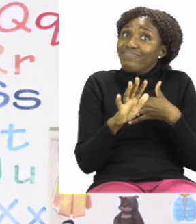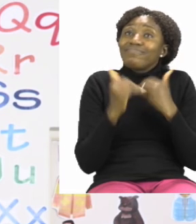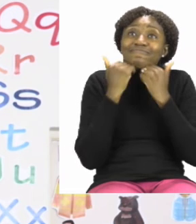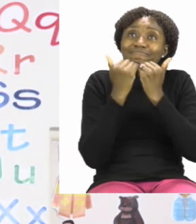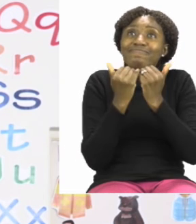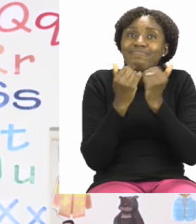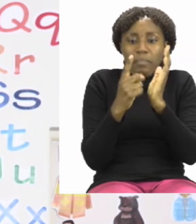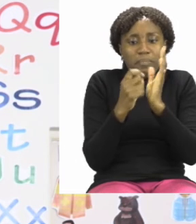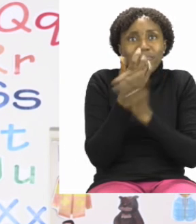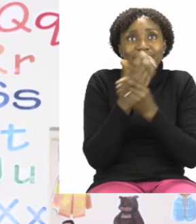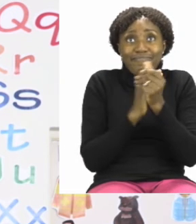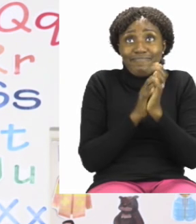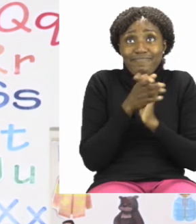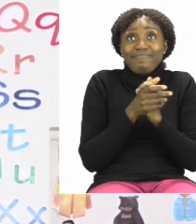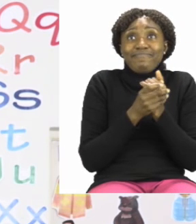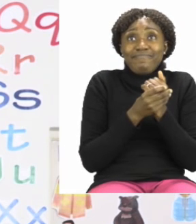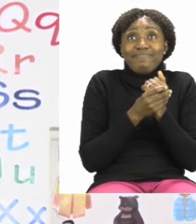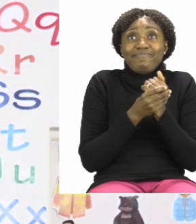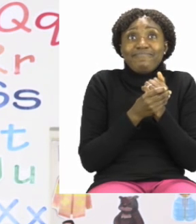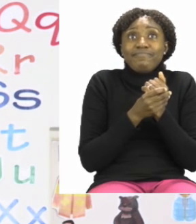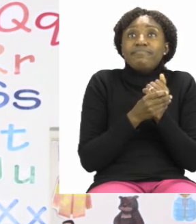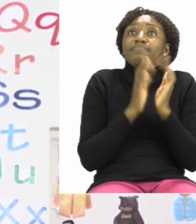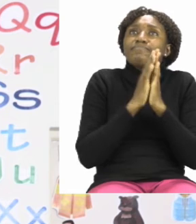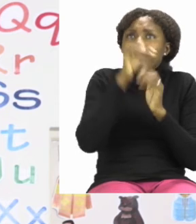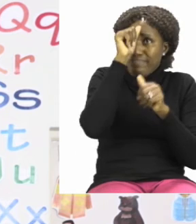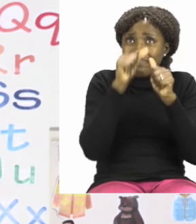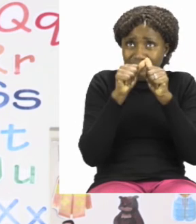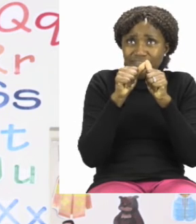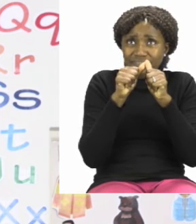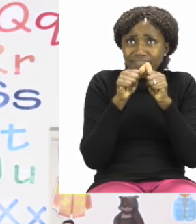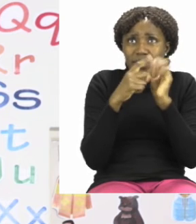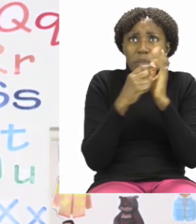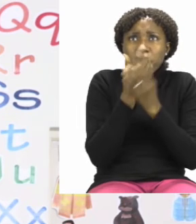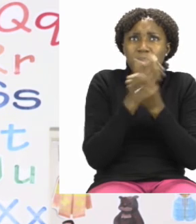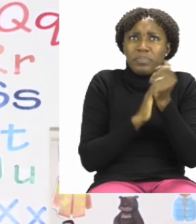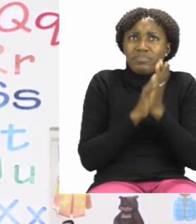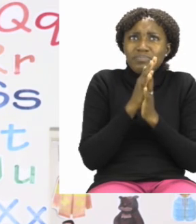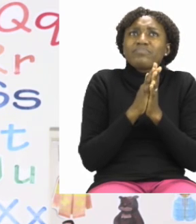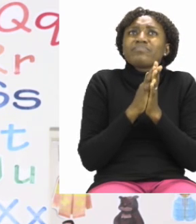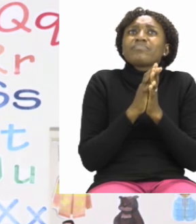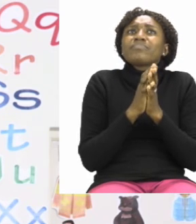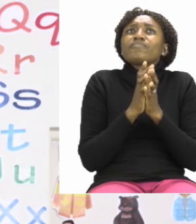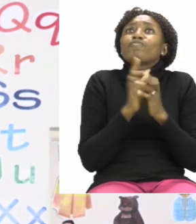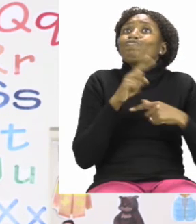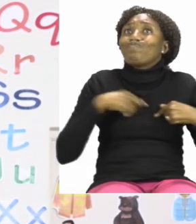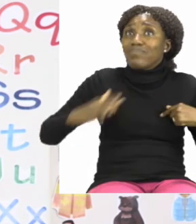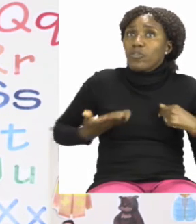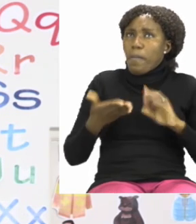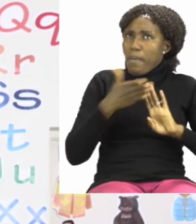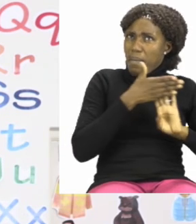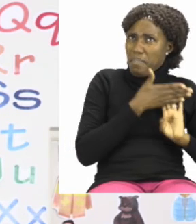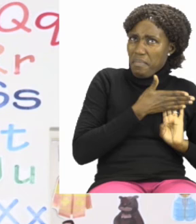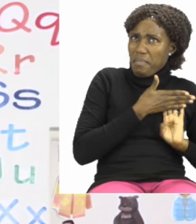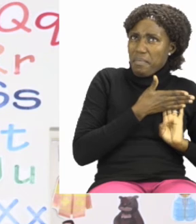us to sanitize. Remember, when we sanitize, boys and girls, we are trying to stay safe, away